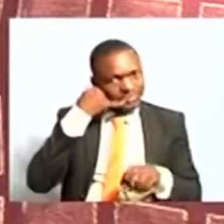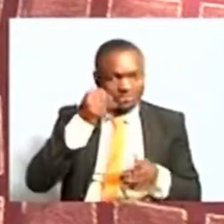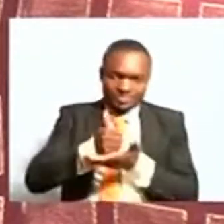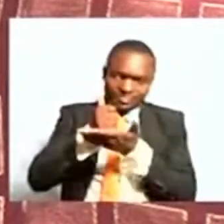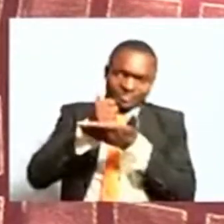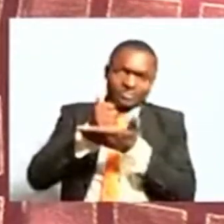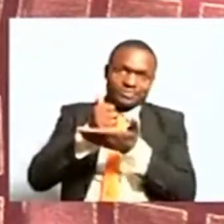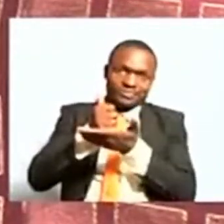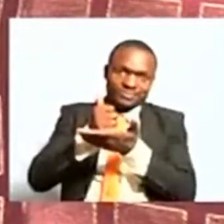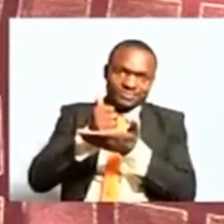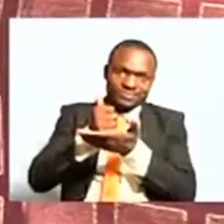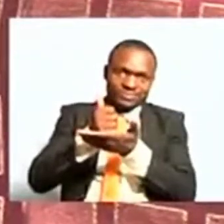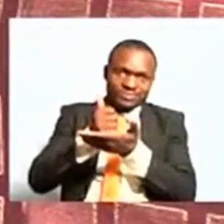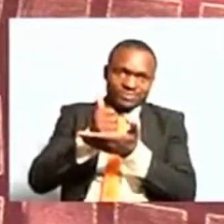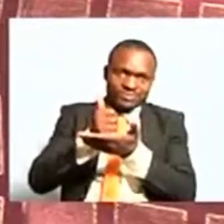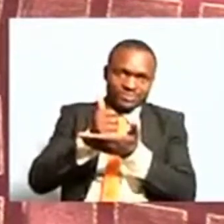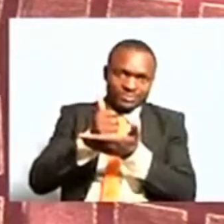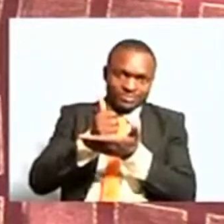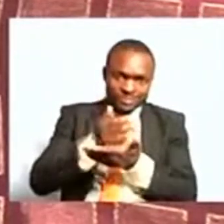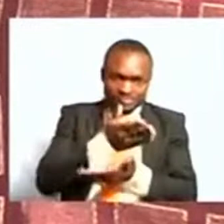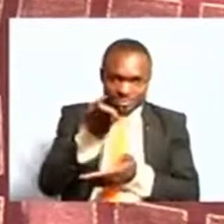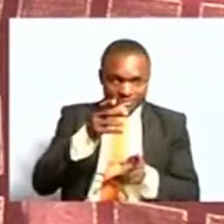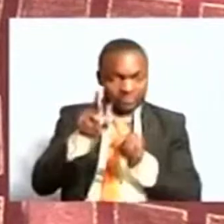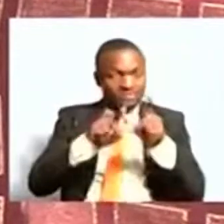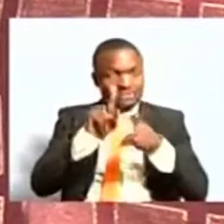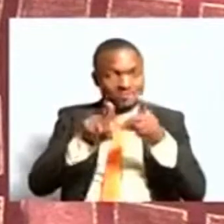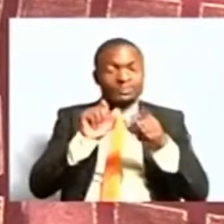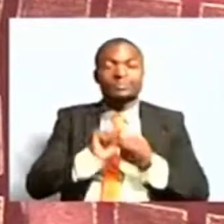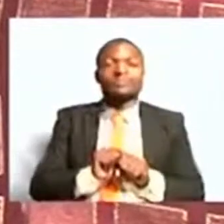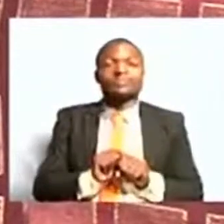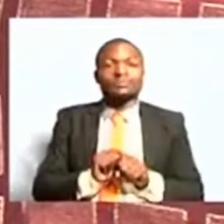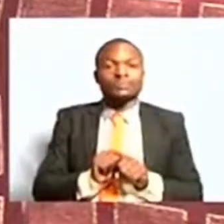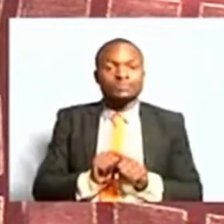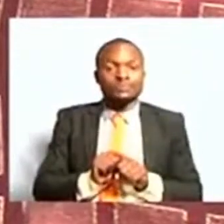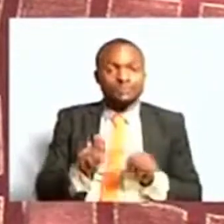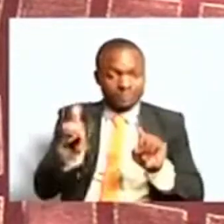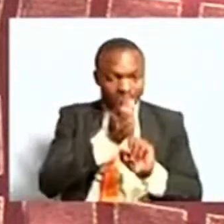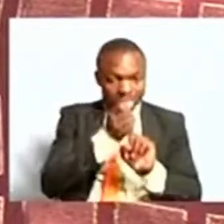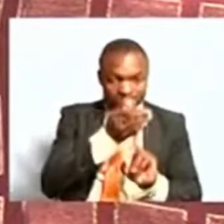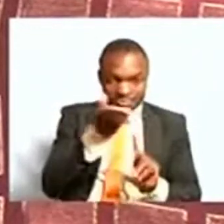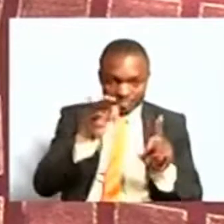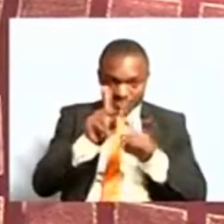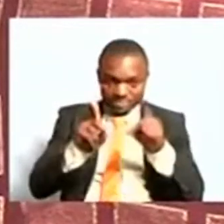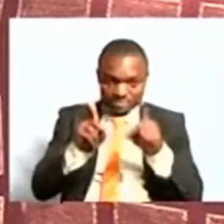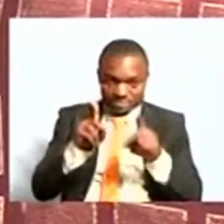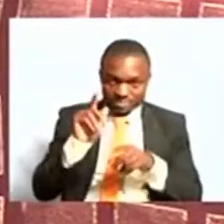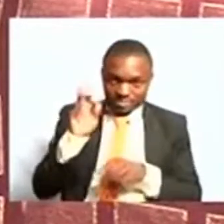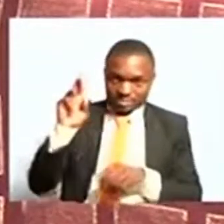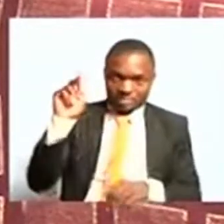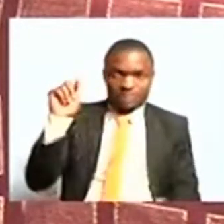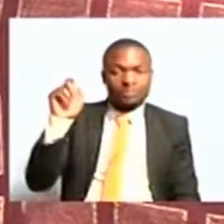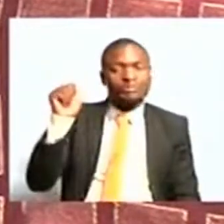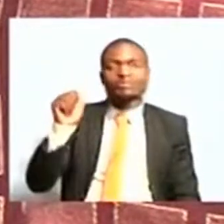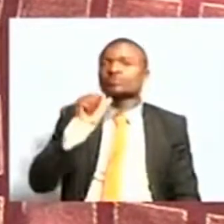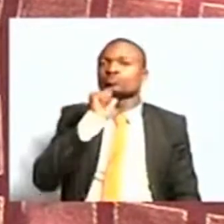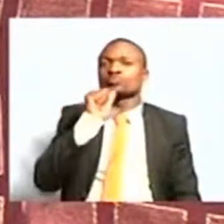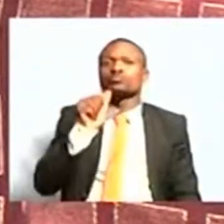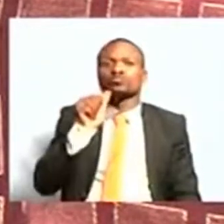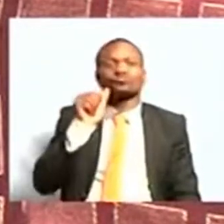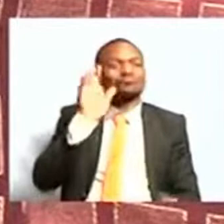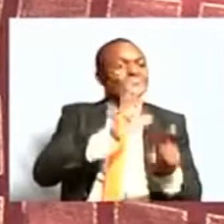help to intercept those people. So it's for us as an agency, we do not